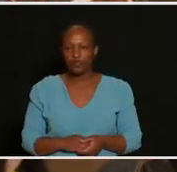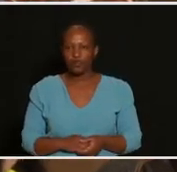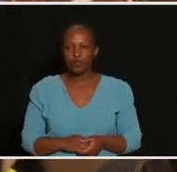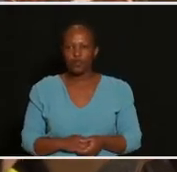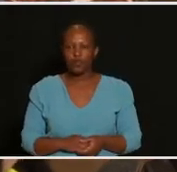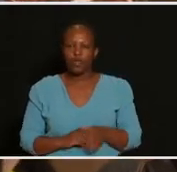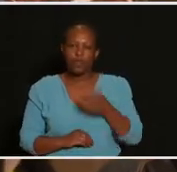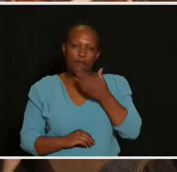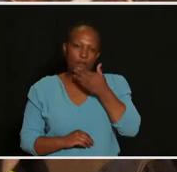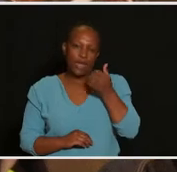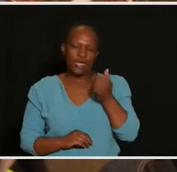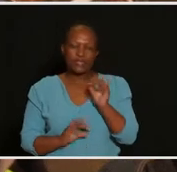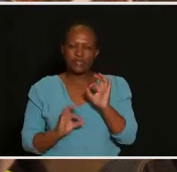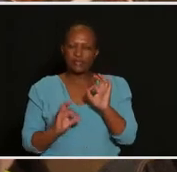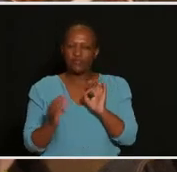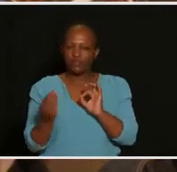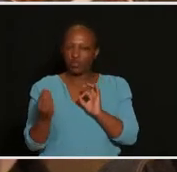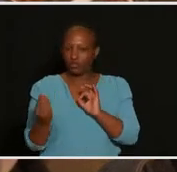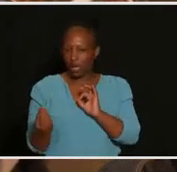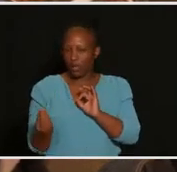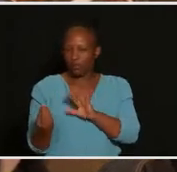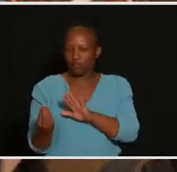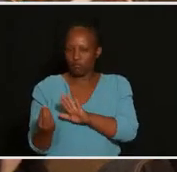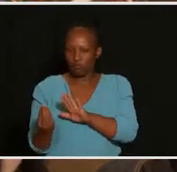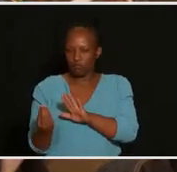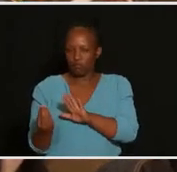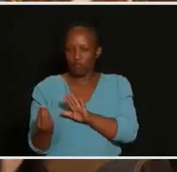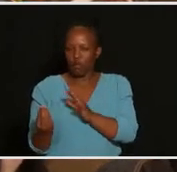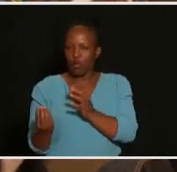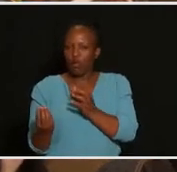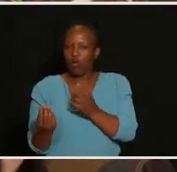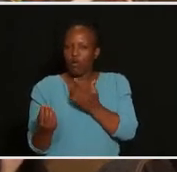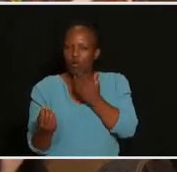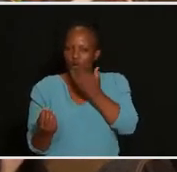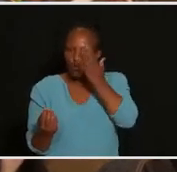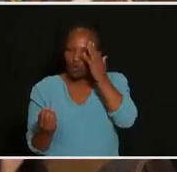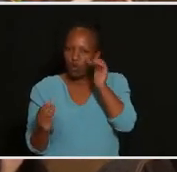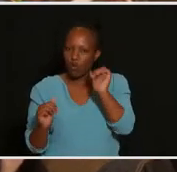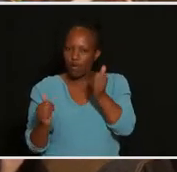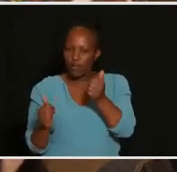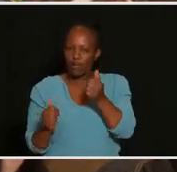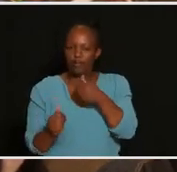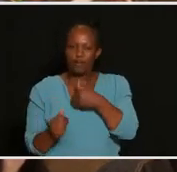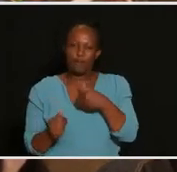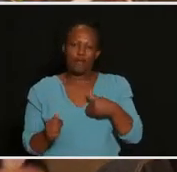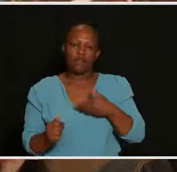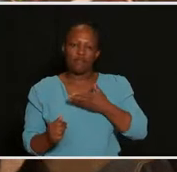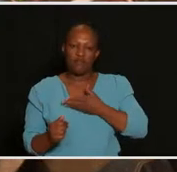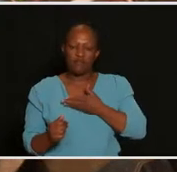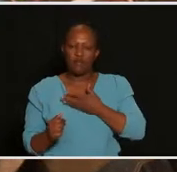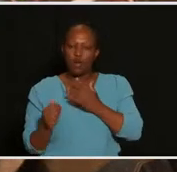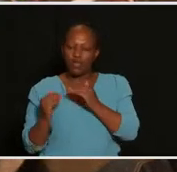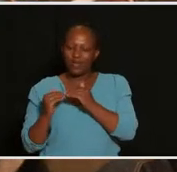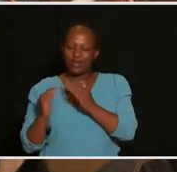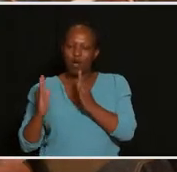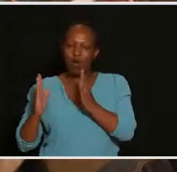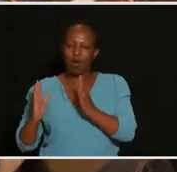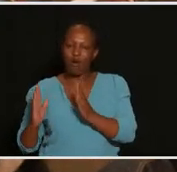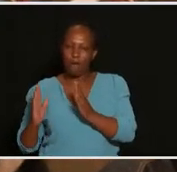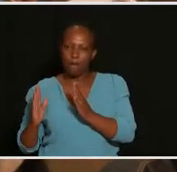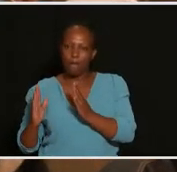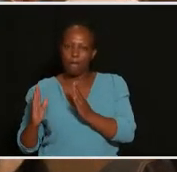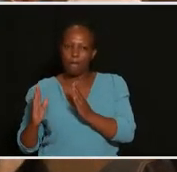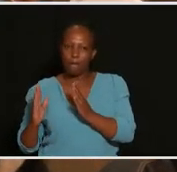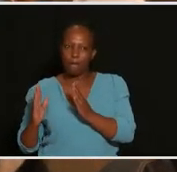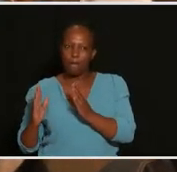of a child is surely with the parents and belongs in the sacredness of the home a